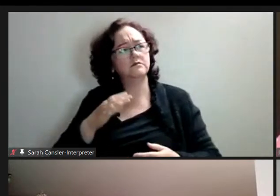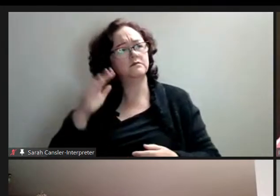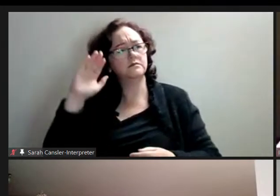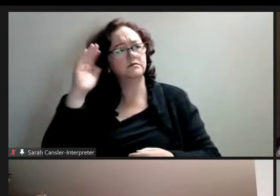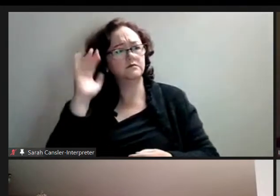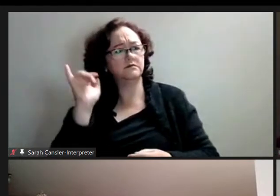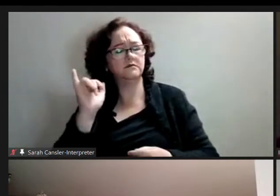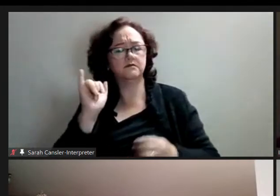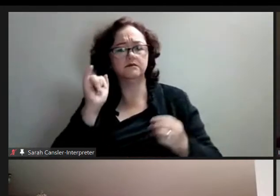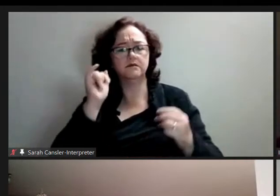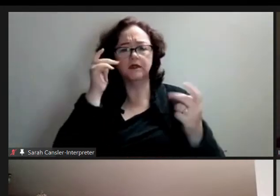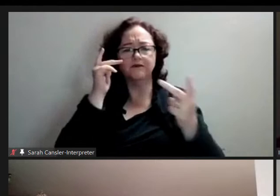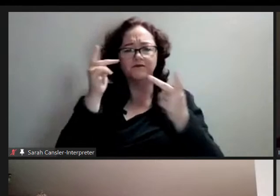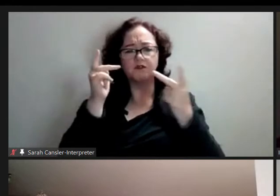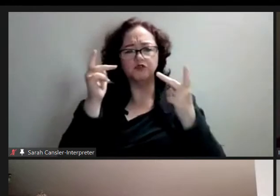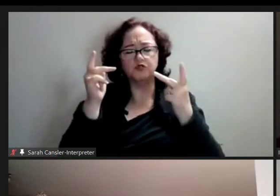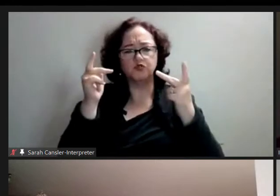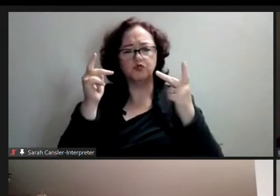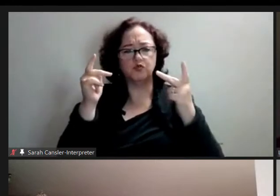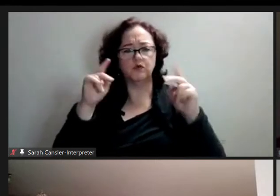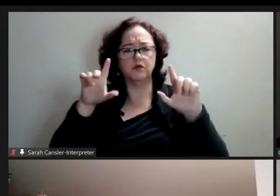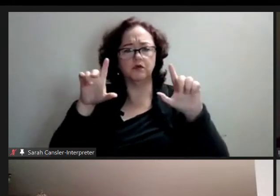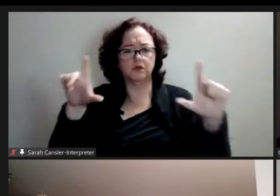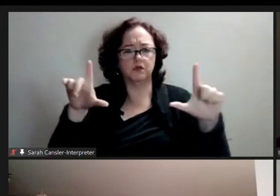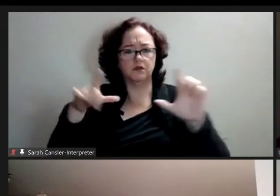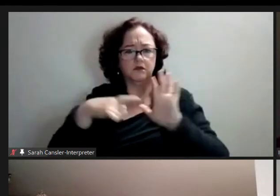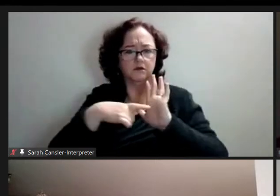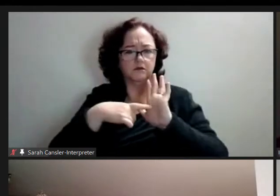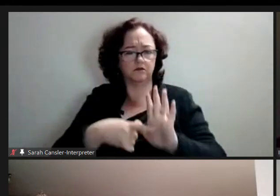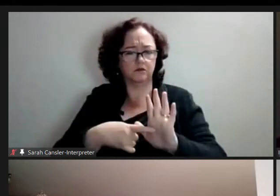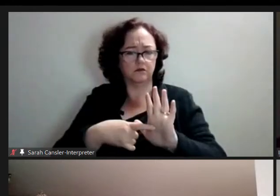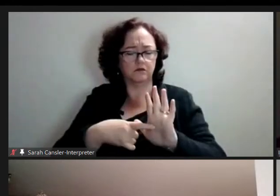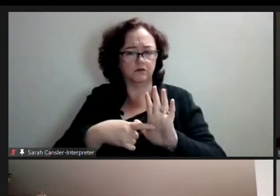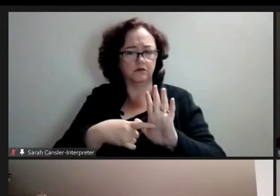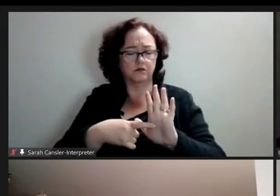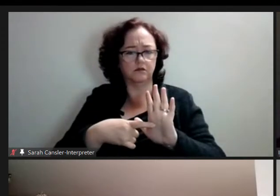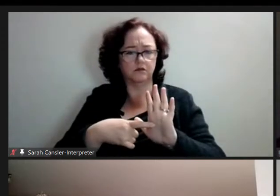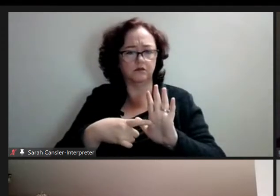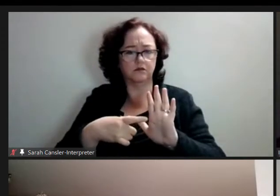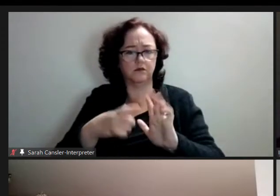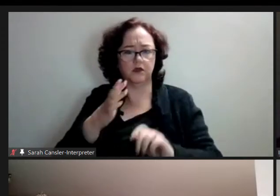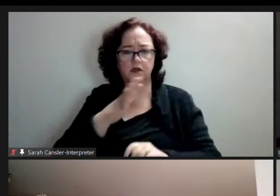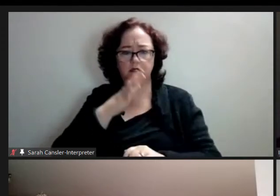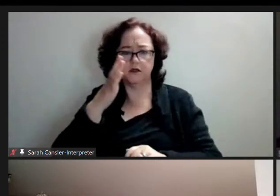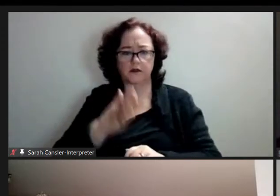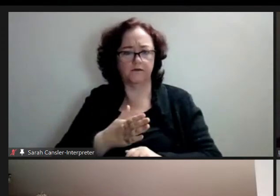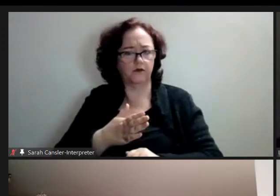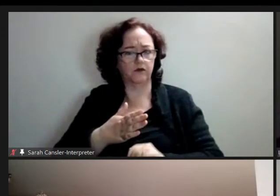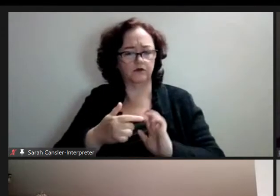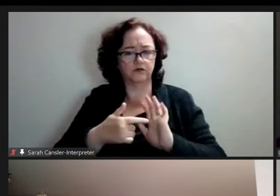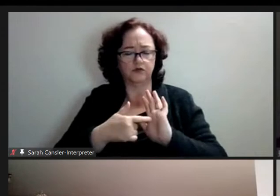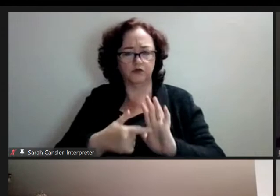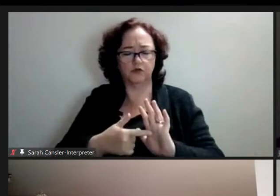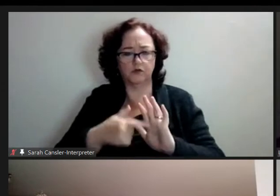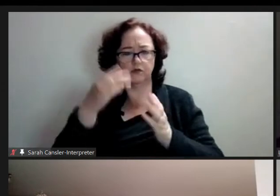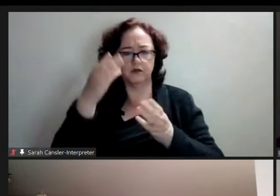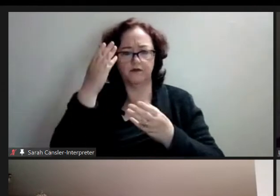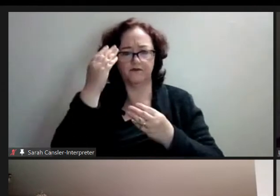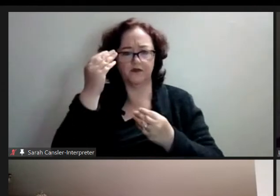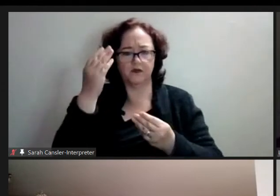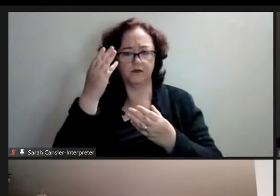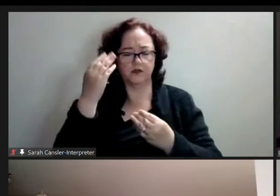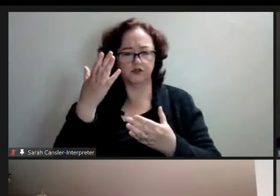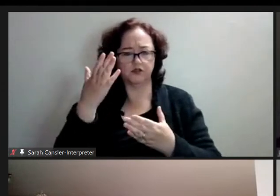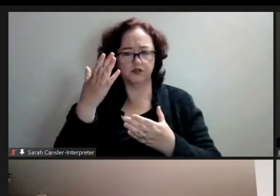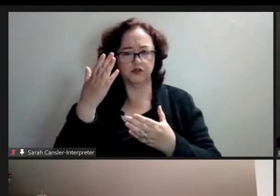display essentially will never show information that is not also shown